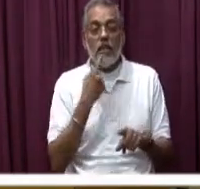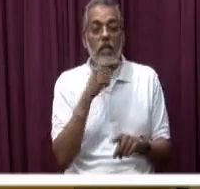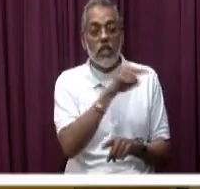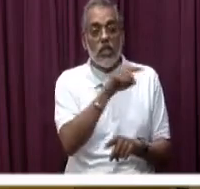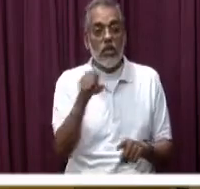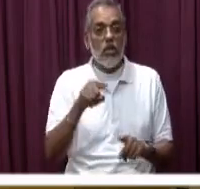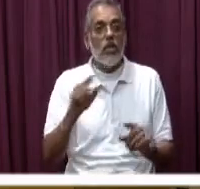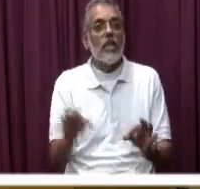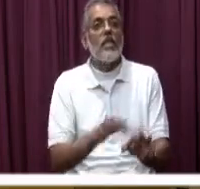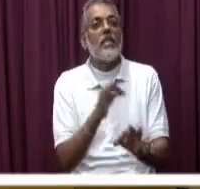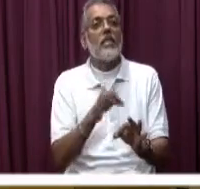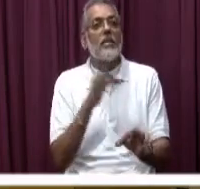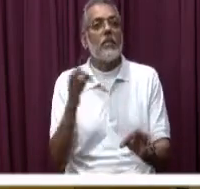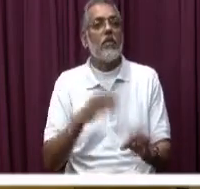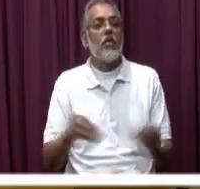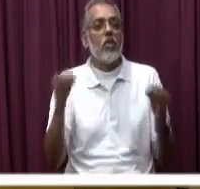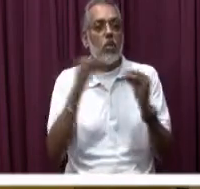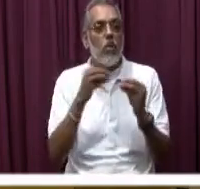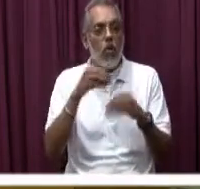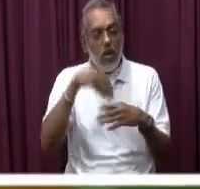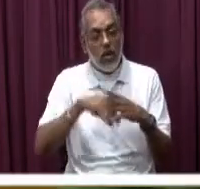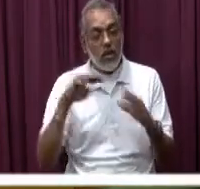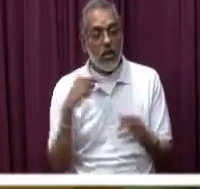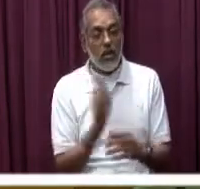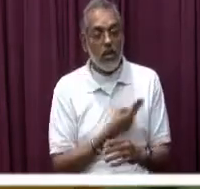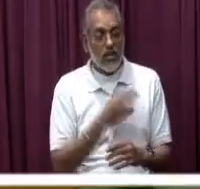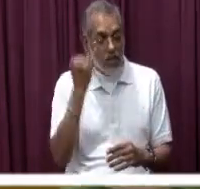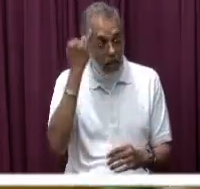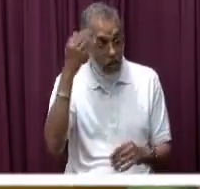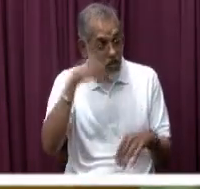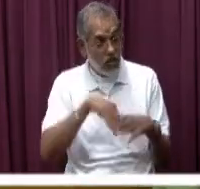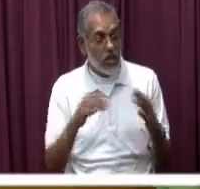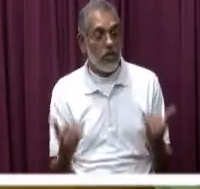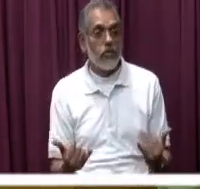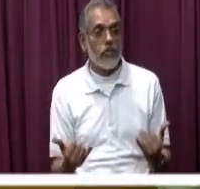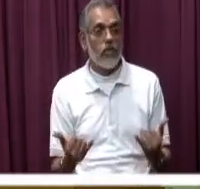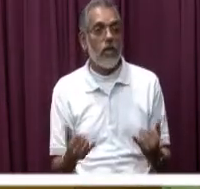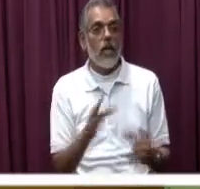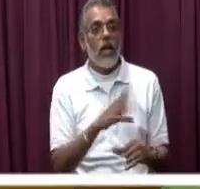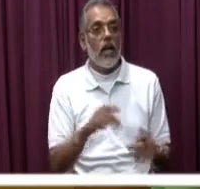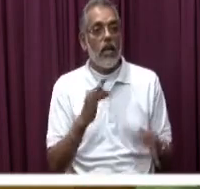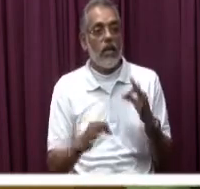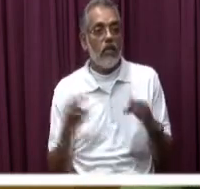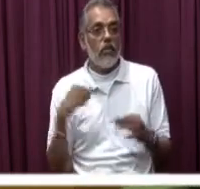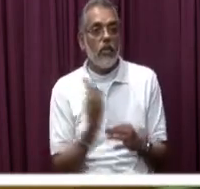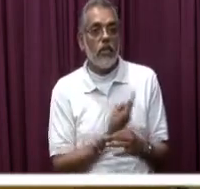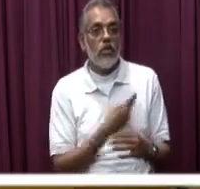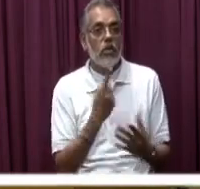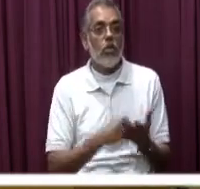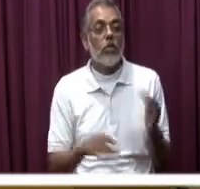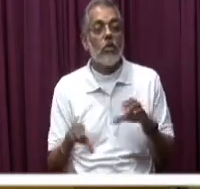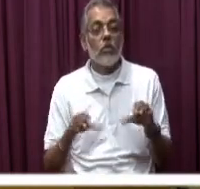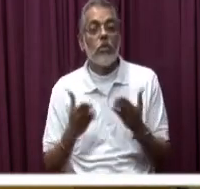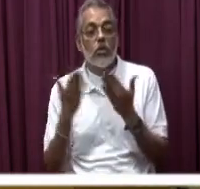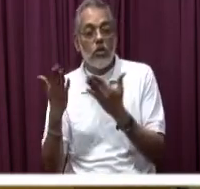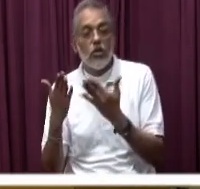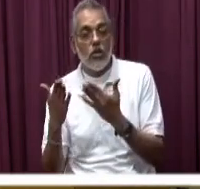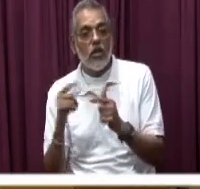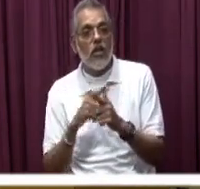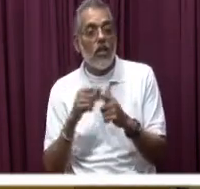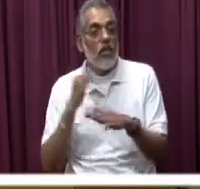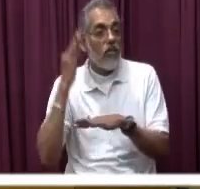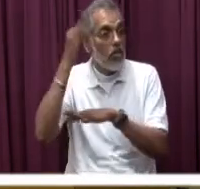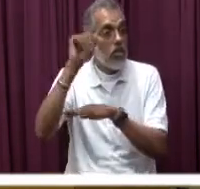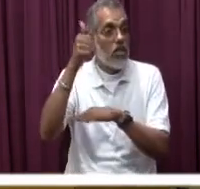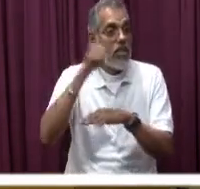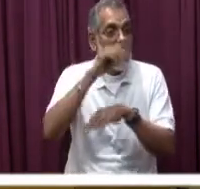that the Spirit will do more in us than we could imagine at this moment. And if we do what we are supposed to do, 10 years from now,